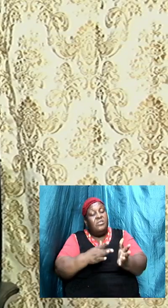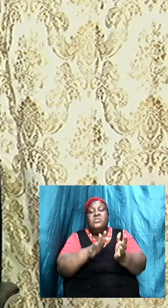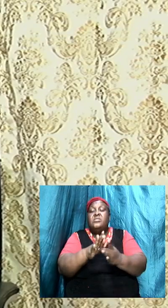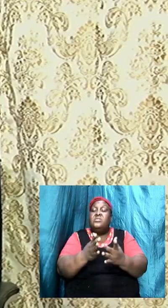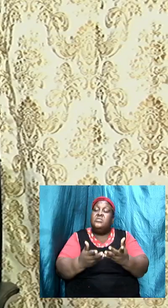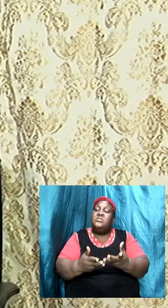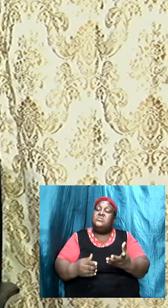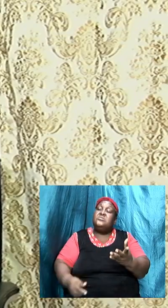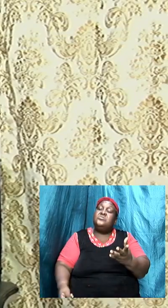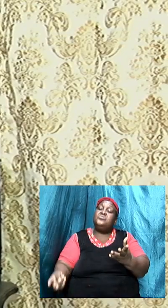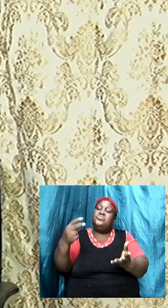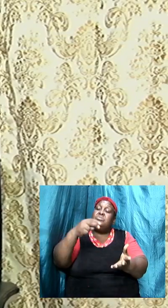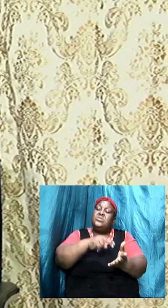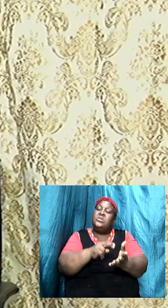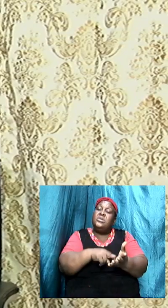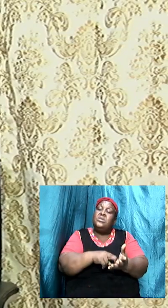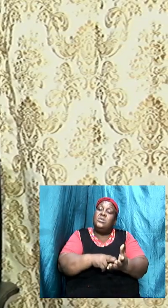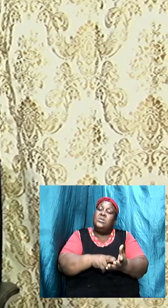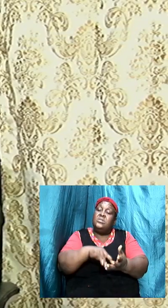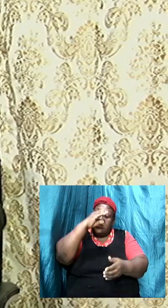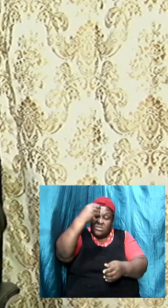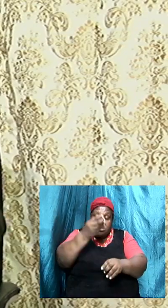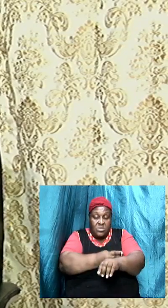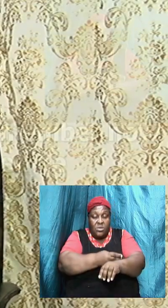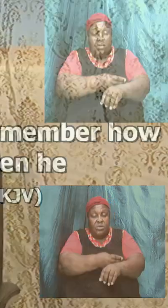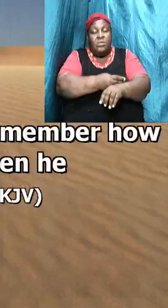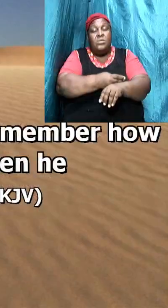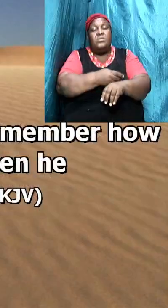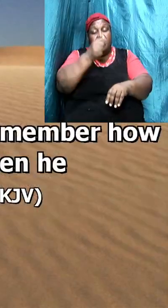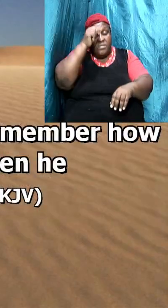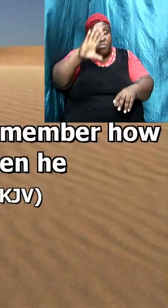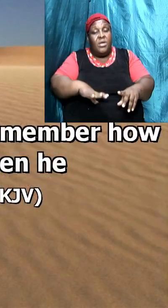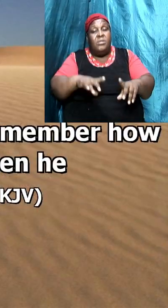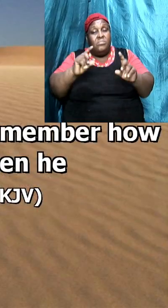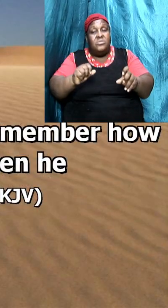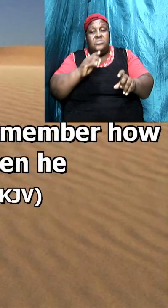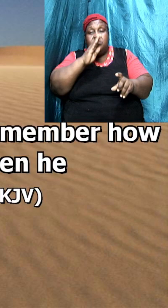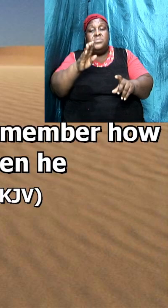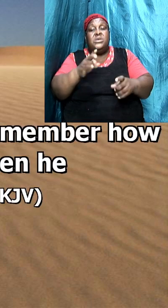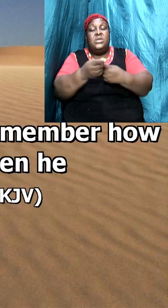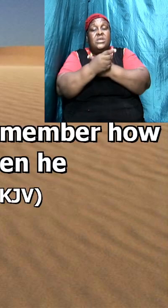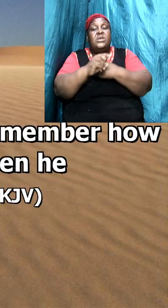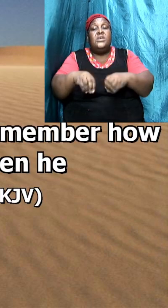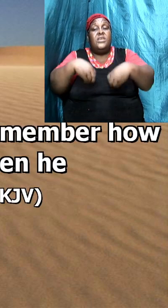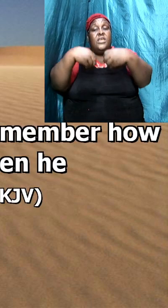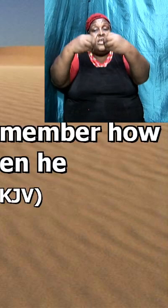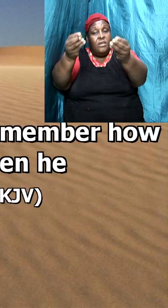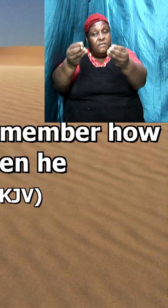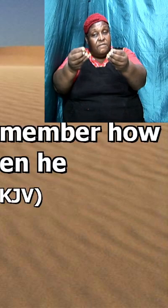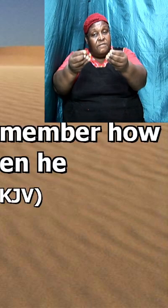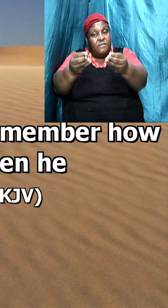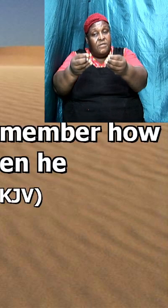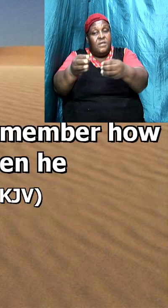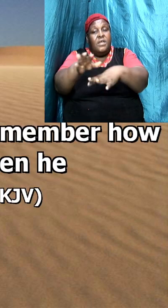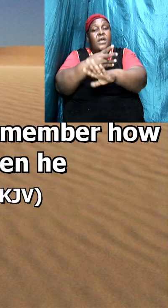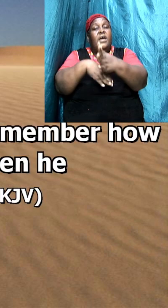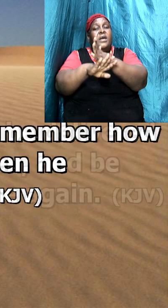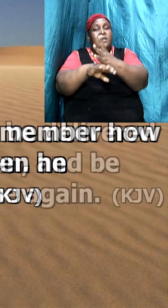saying, the Son of Man must be delivered into the hands of sinful